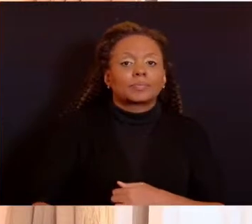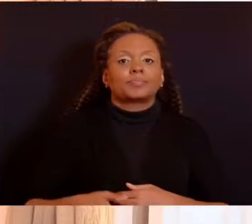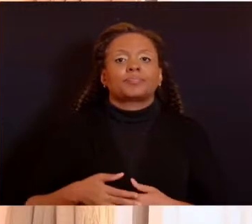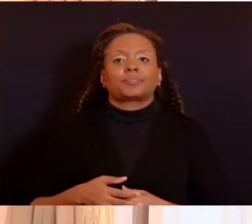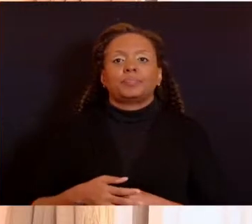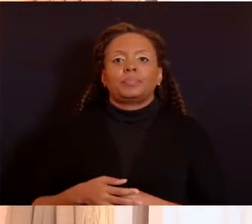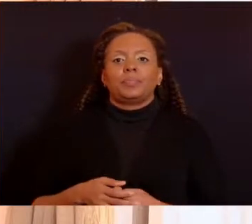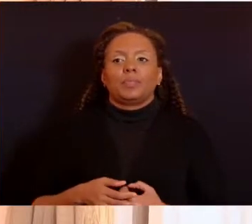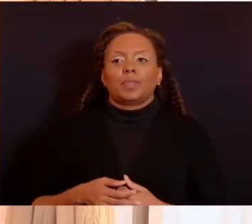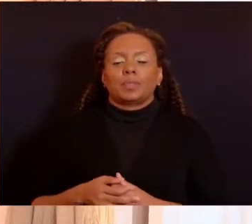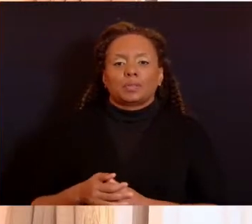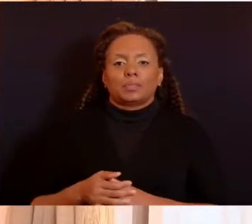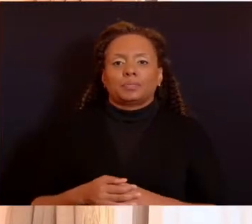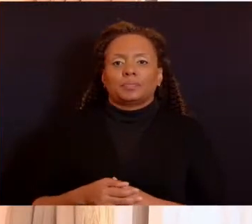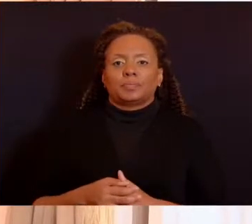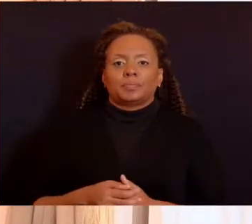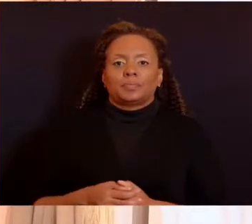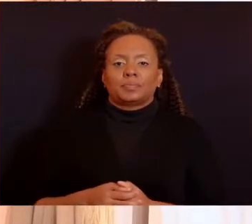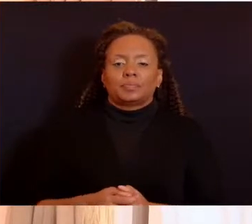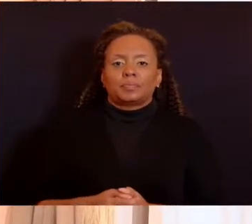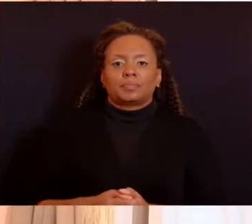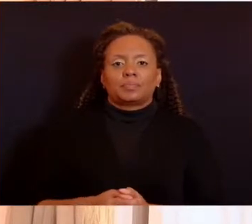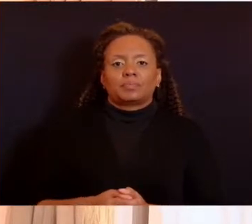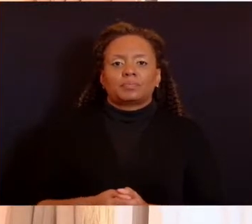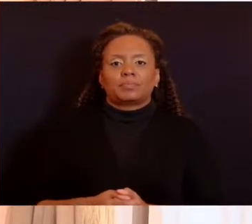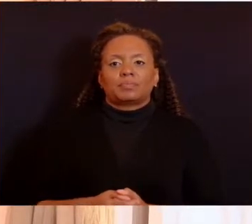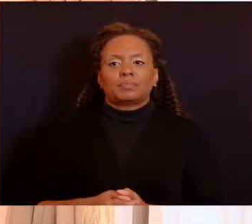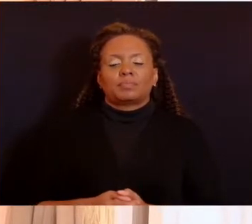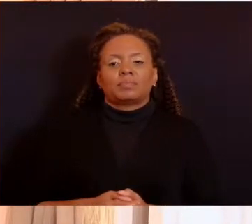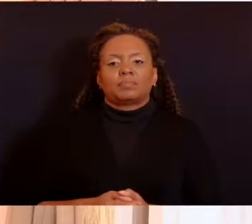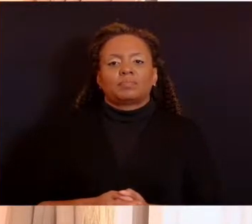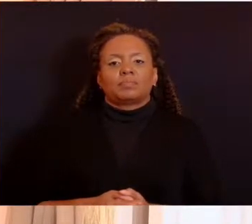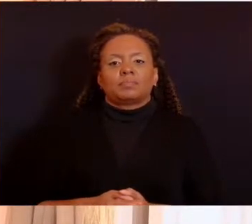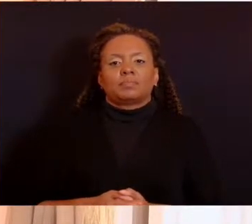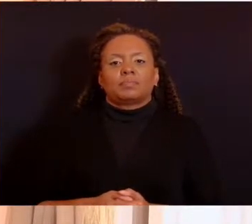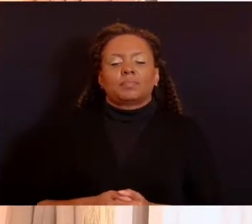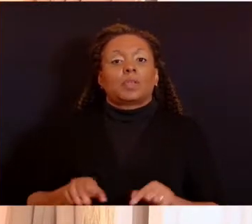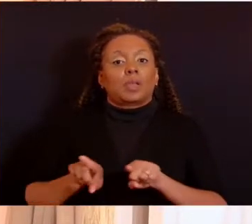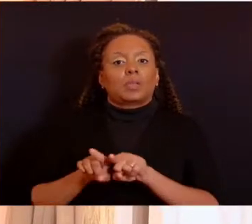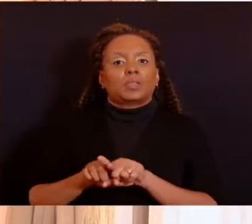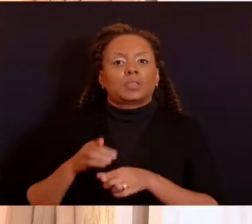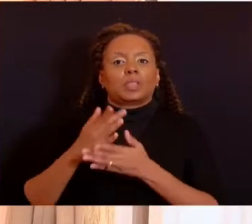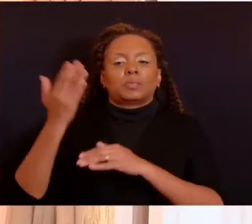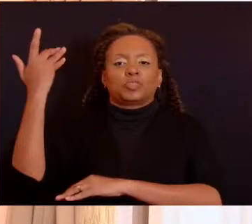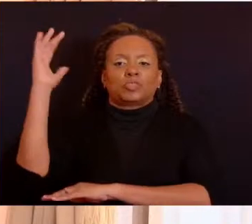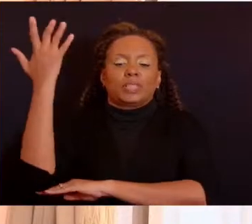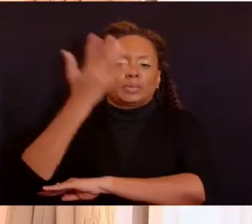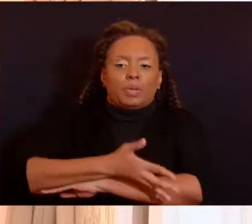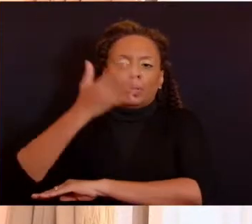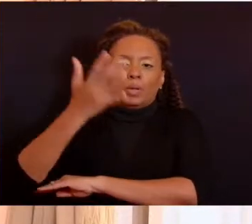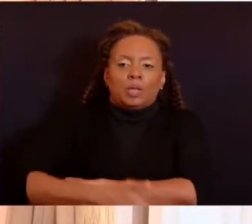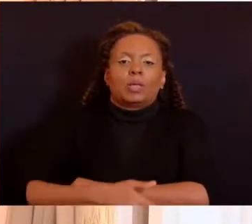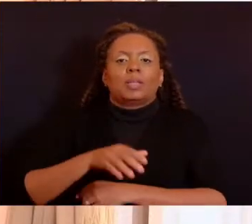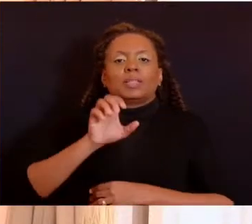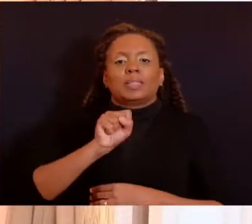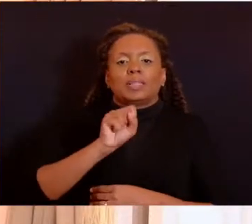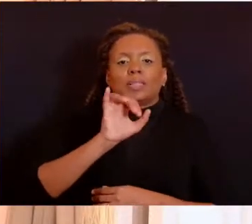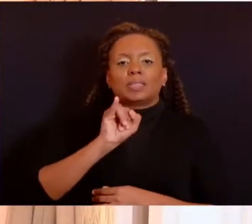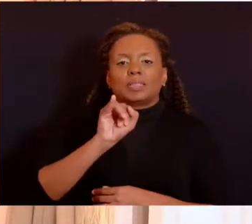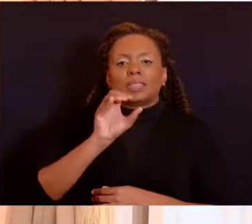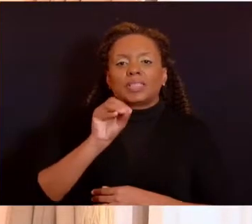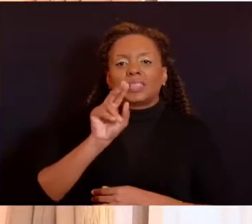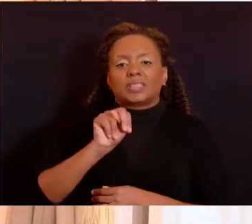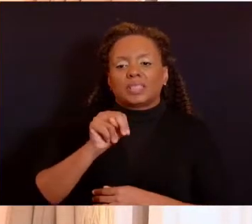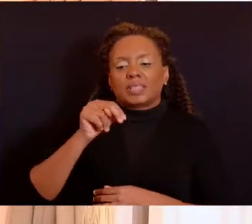as opposed to fallen trees at Sion Hill in St. James, Rockdundo in St. James, Durance Village in St.